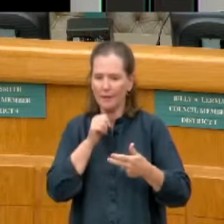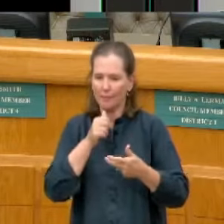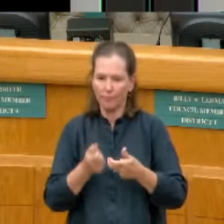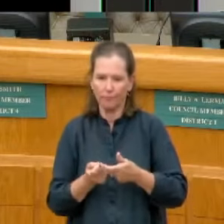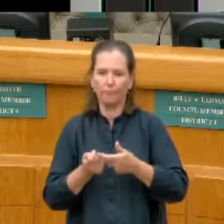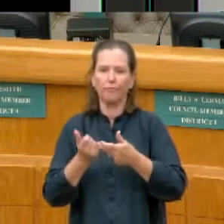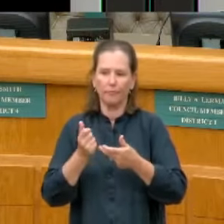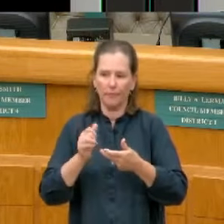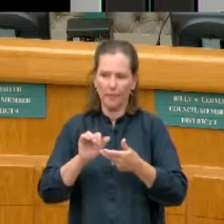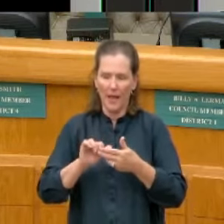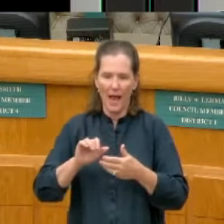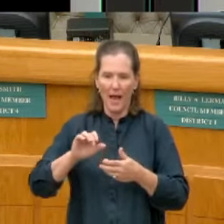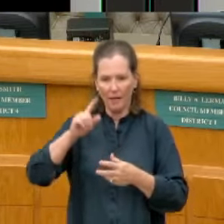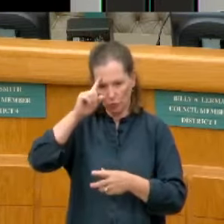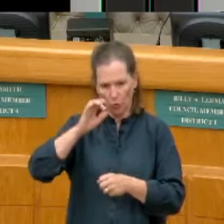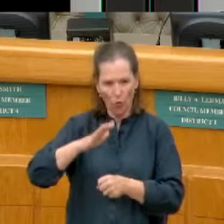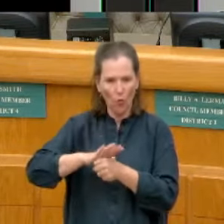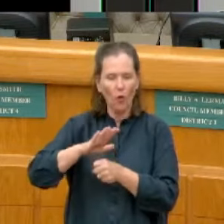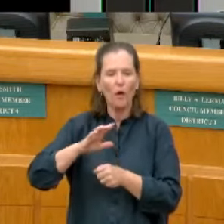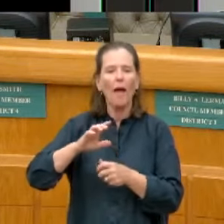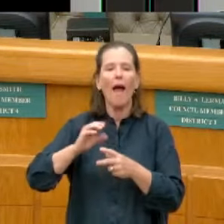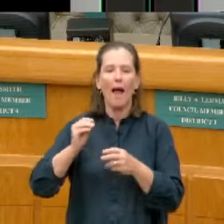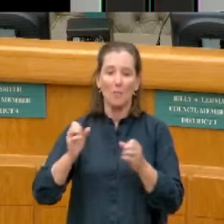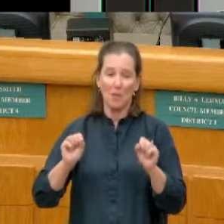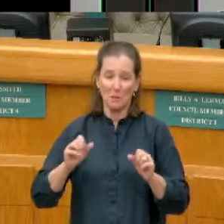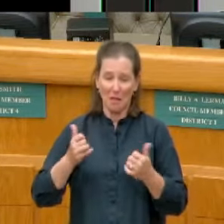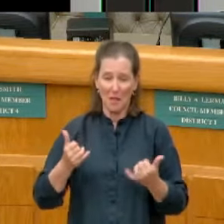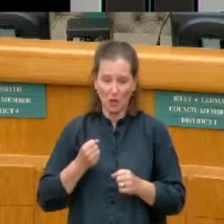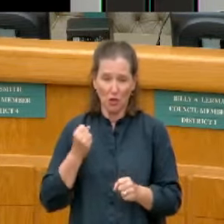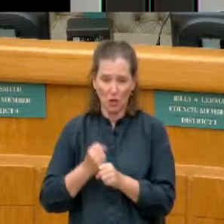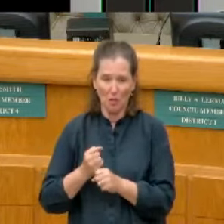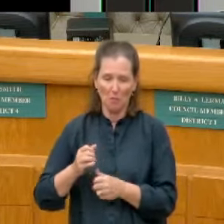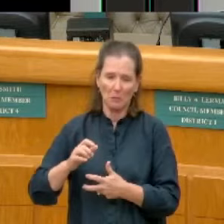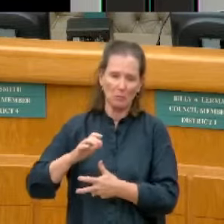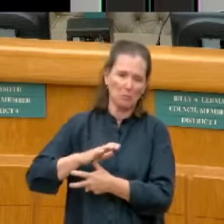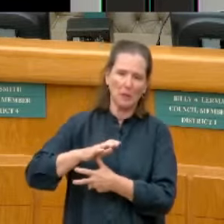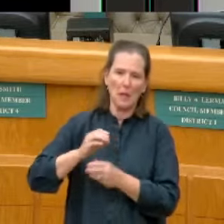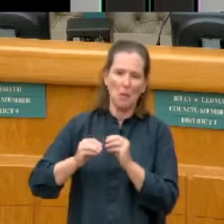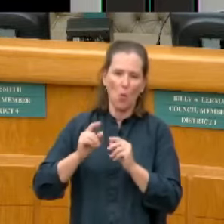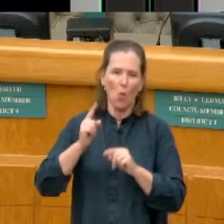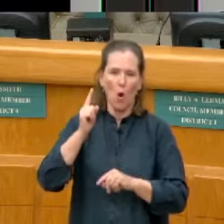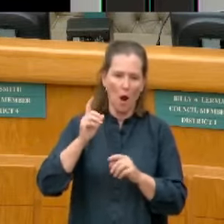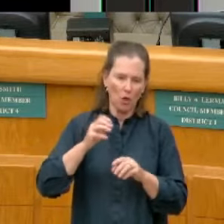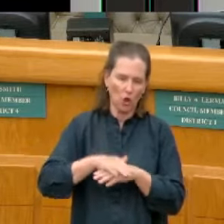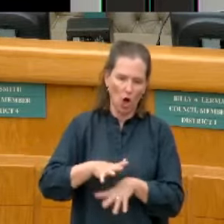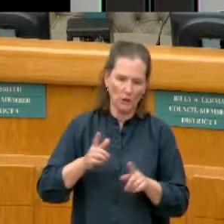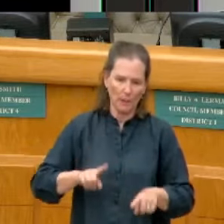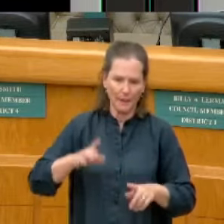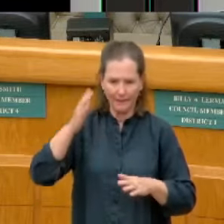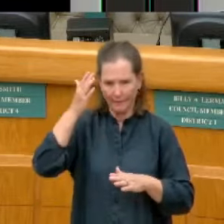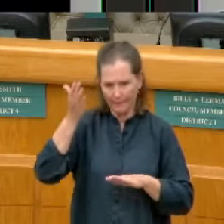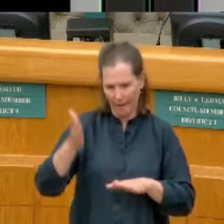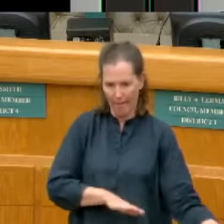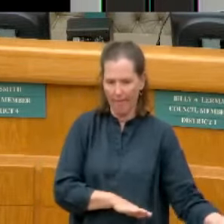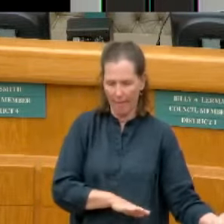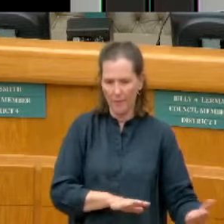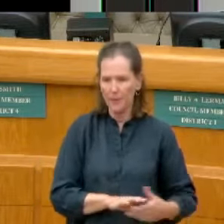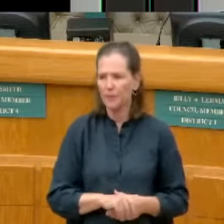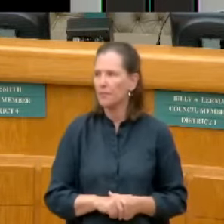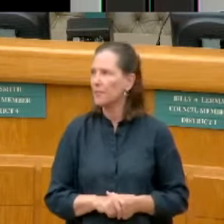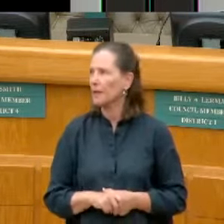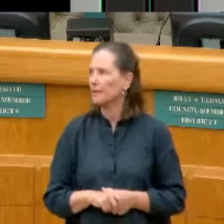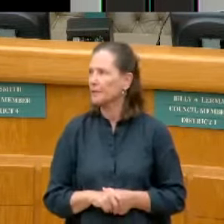And the last slide that you see here are the fatalities, and so you see the last 2 weeks, and you can see that last week the numbers